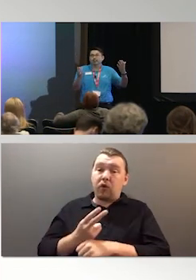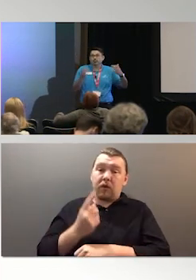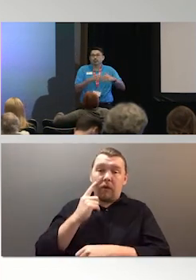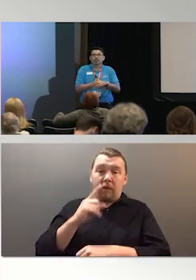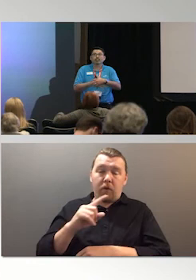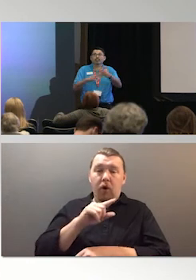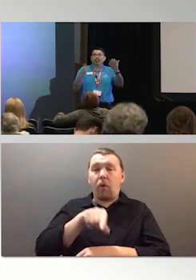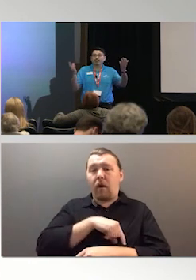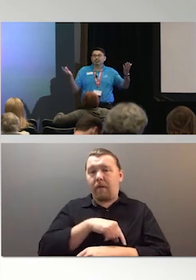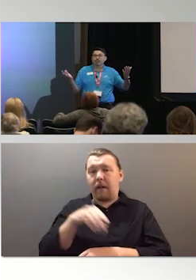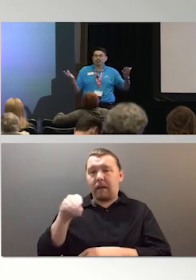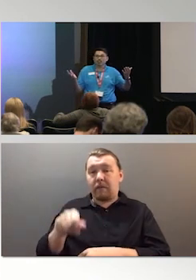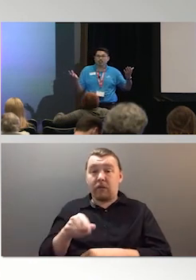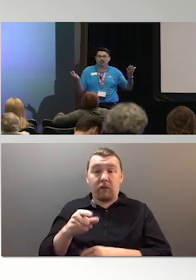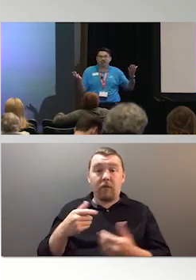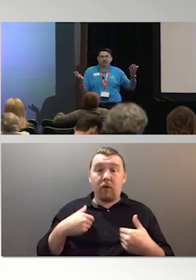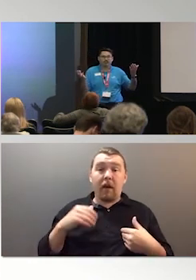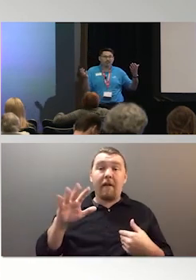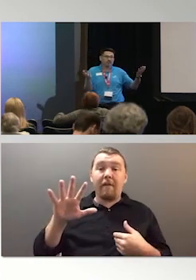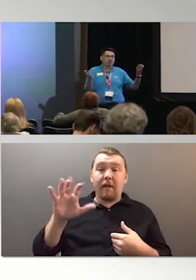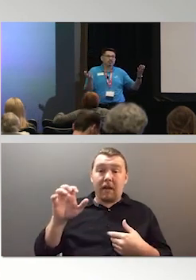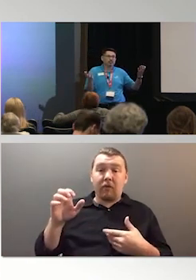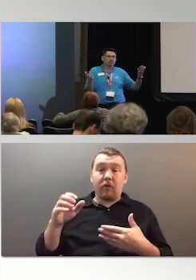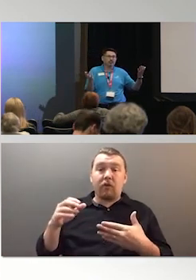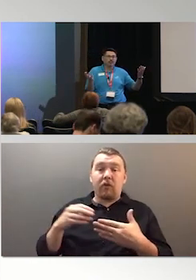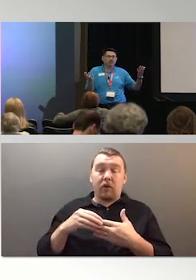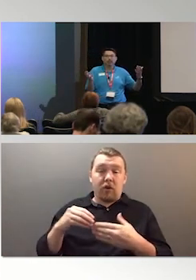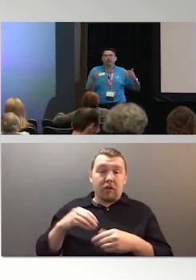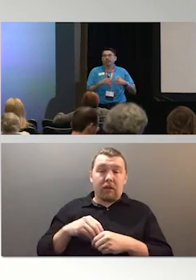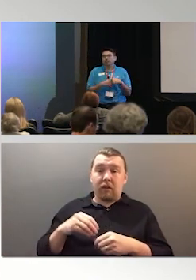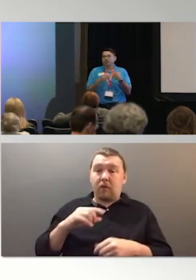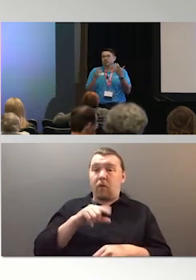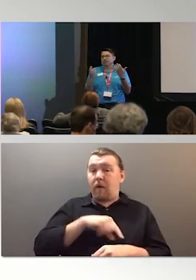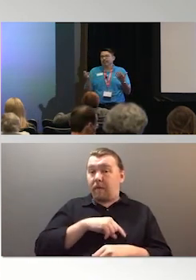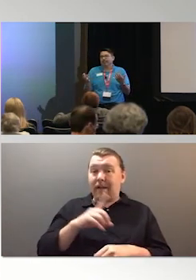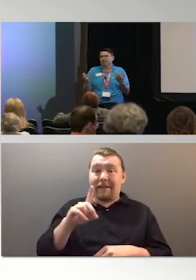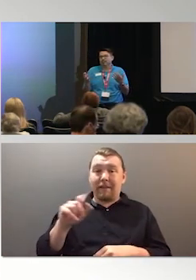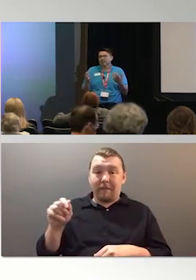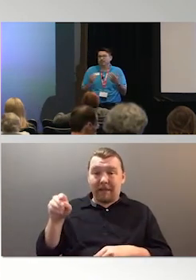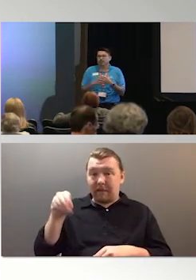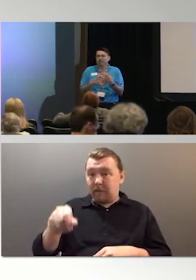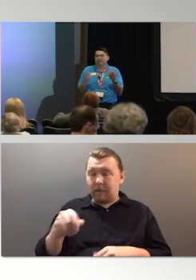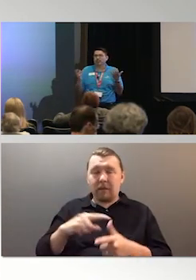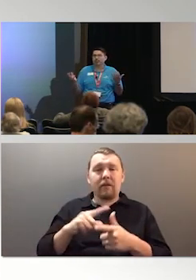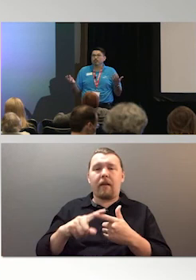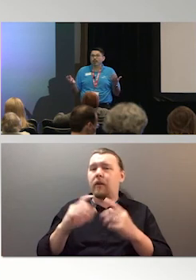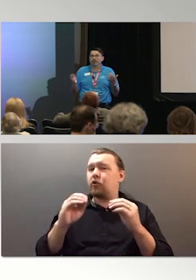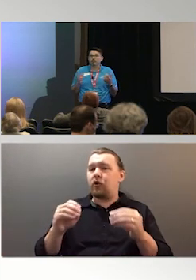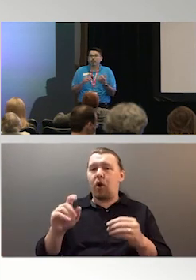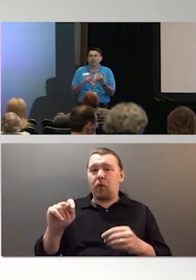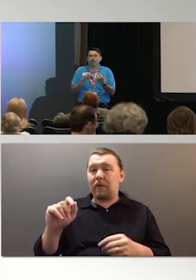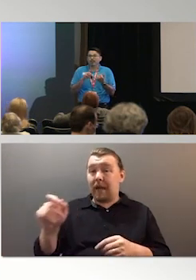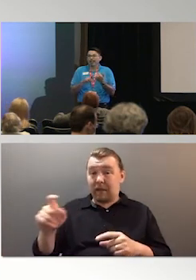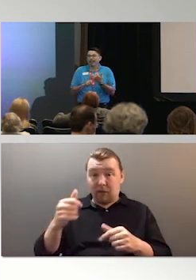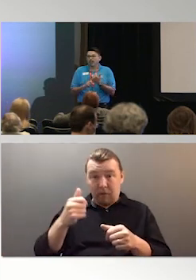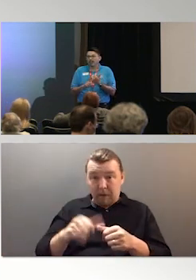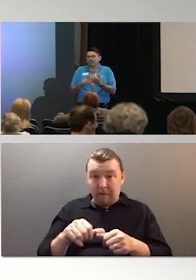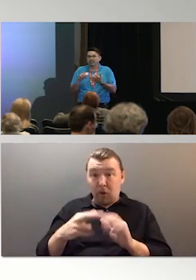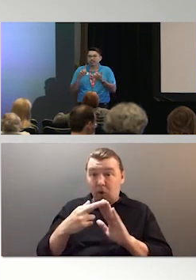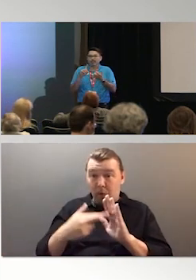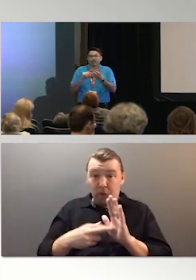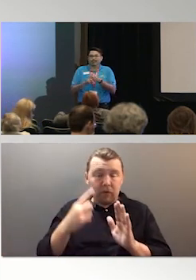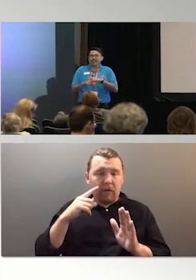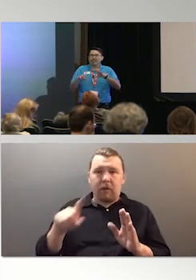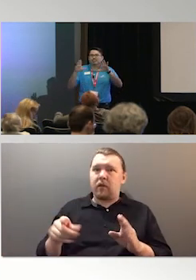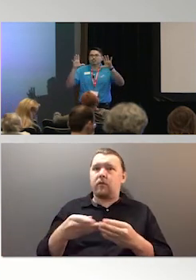year. So as long as you had $500 in qualified disability expenses for the year, then there's no taxes. And remember, that's very broad. So